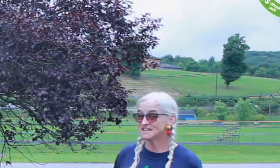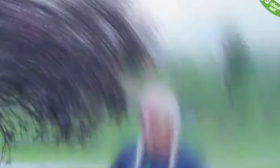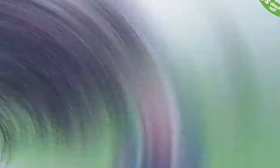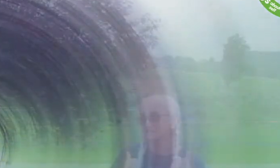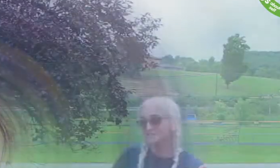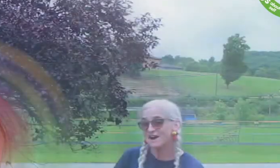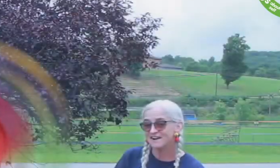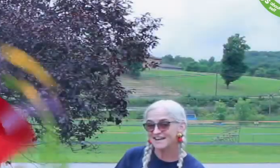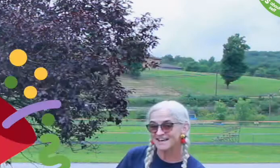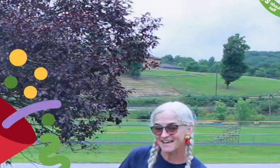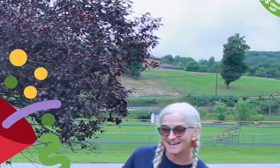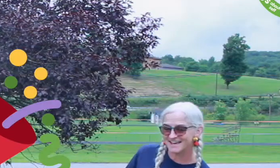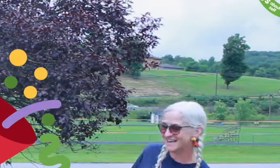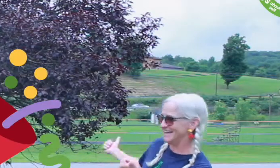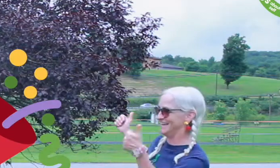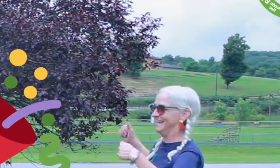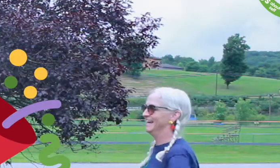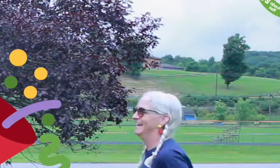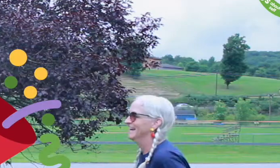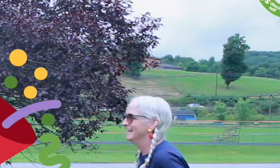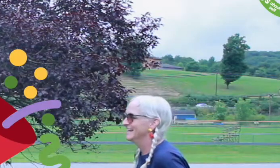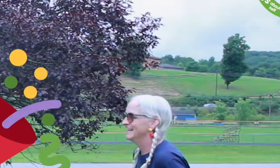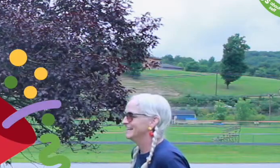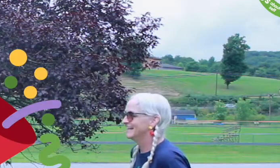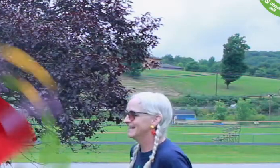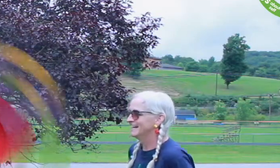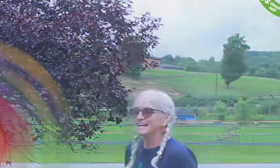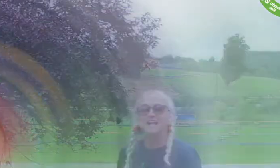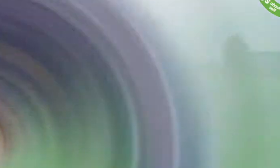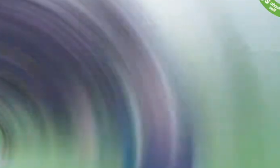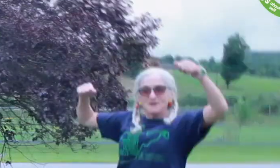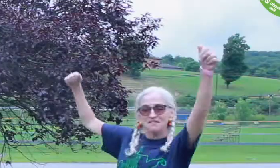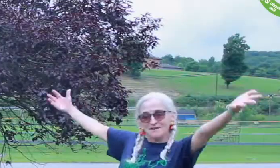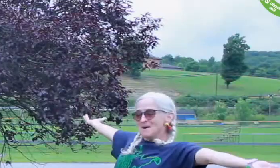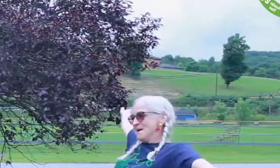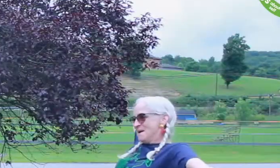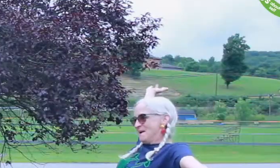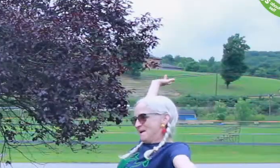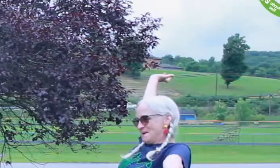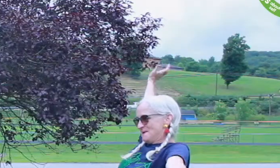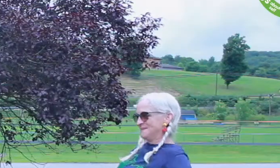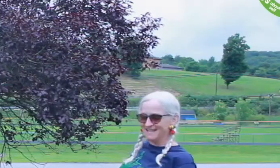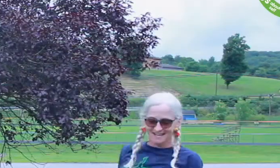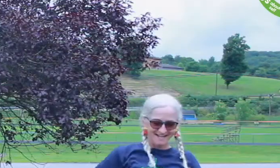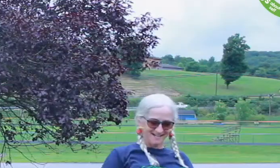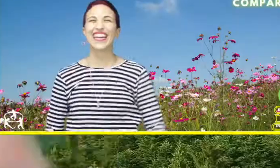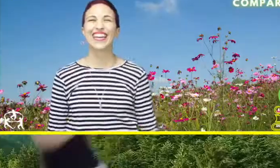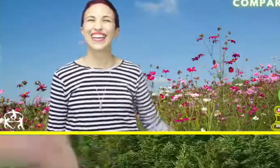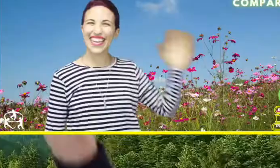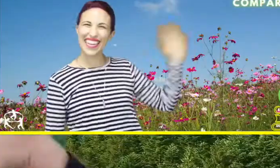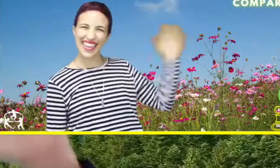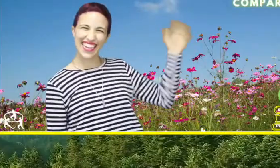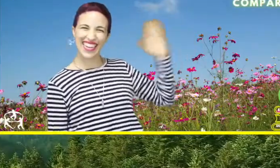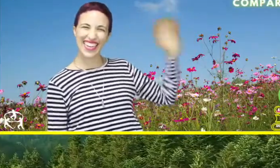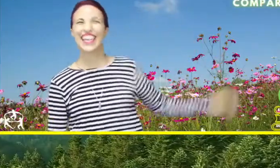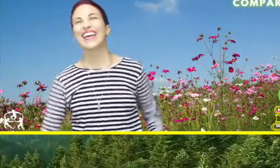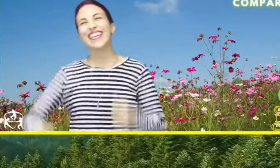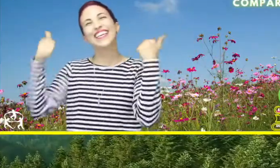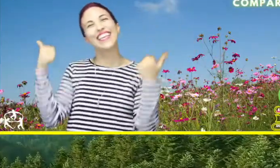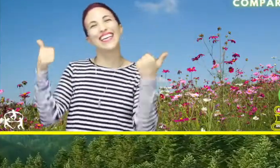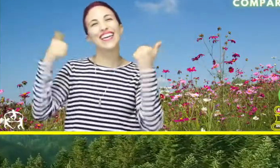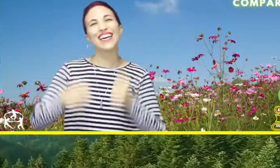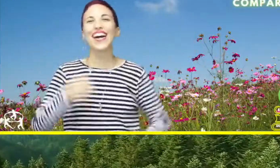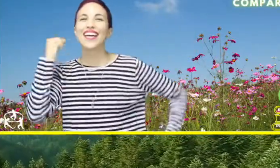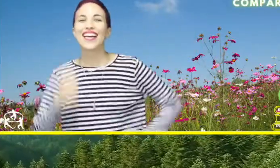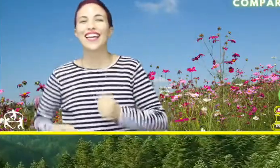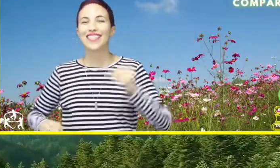Let's get started! ¡Empecemos! ¡Empecemos! Hi, second grade. It's